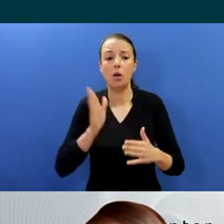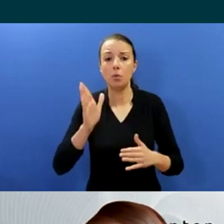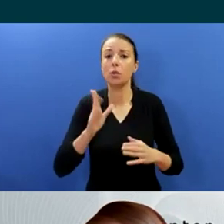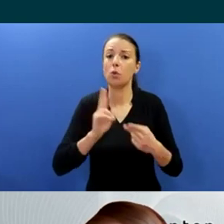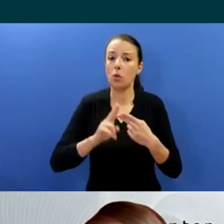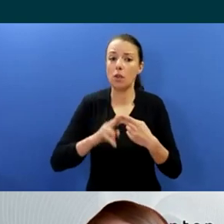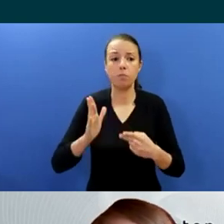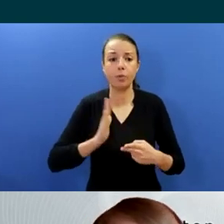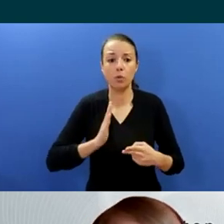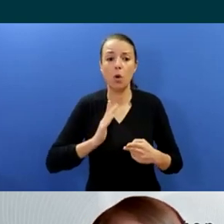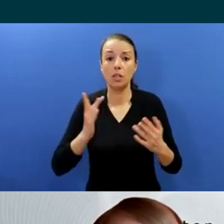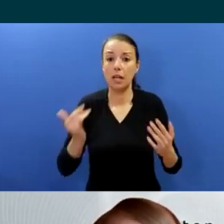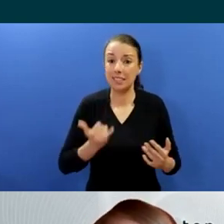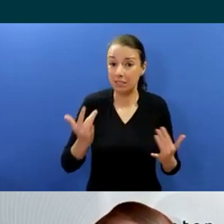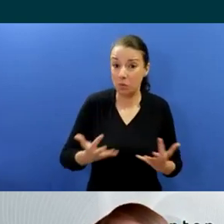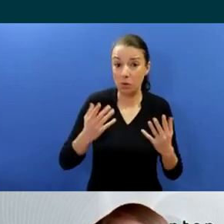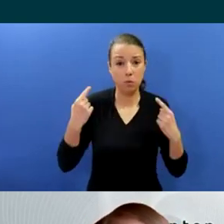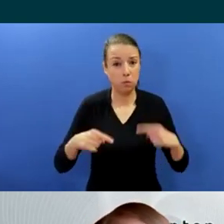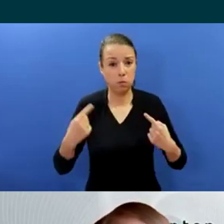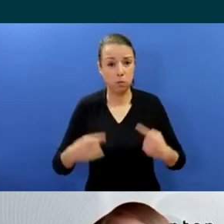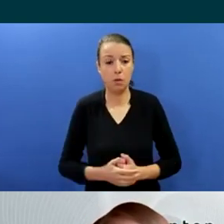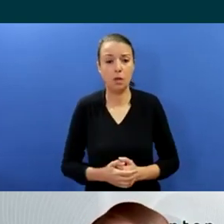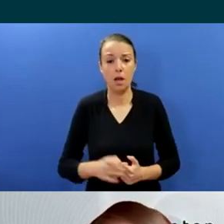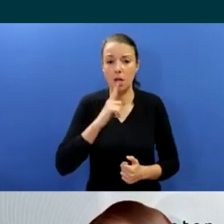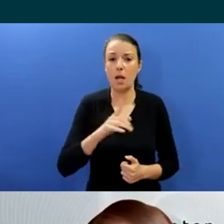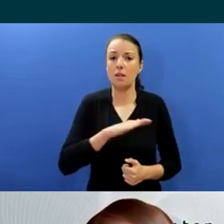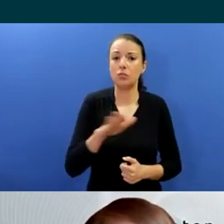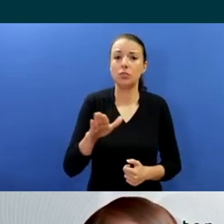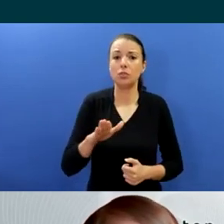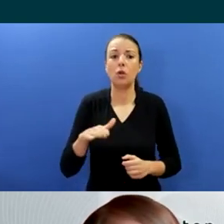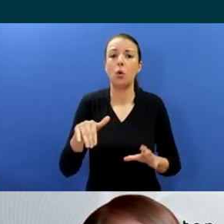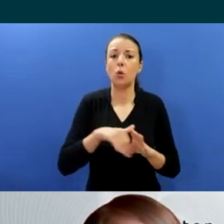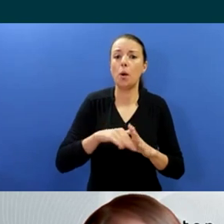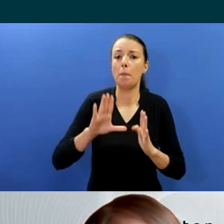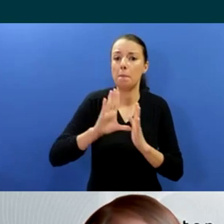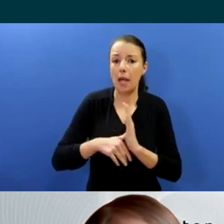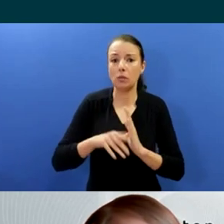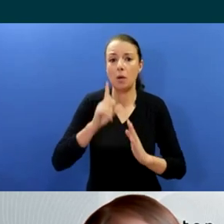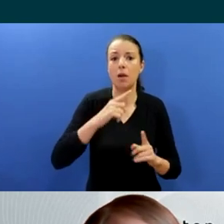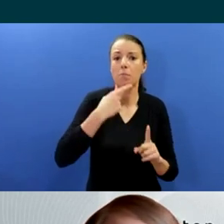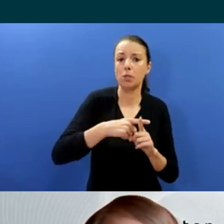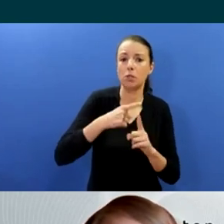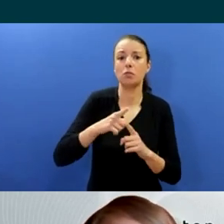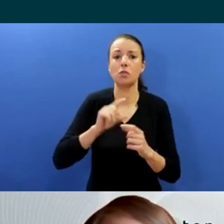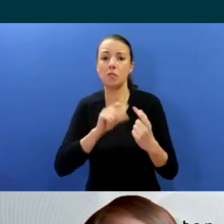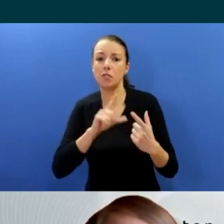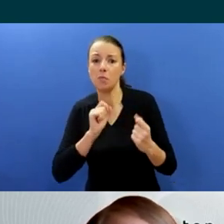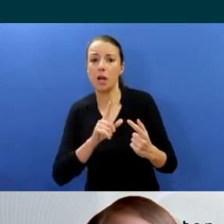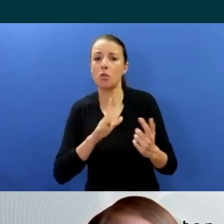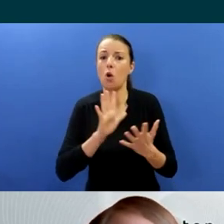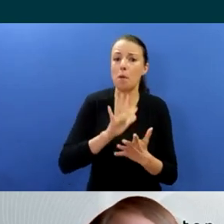cities were satisfied with the project, and we got positive feedback. And I also got some numbers for you to show